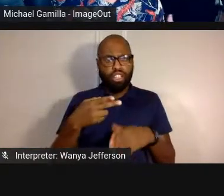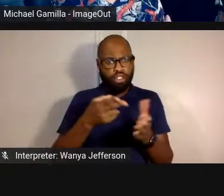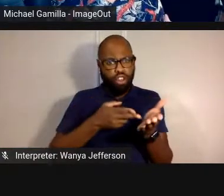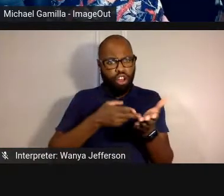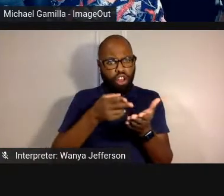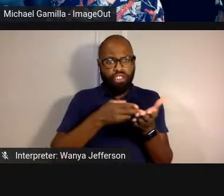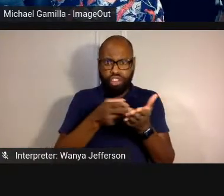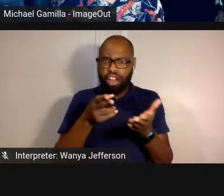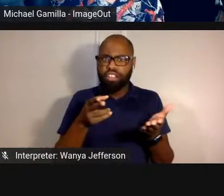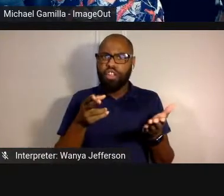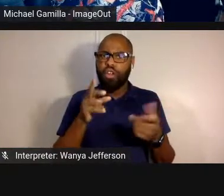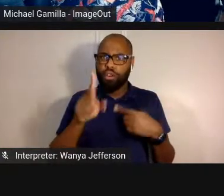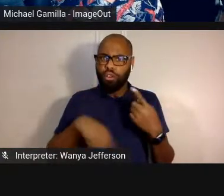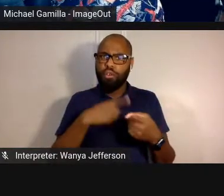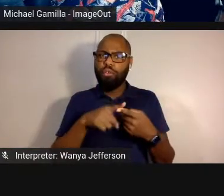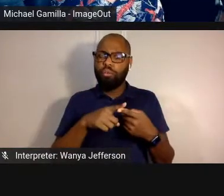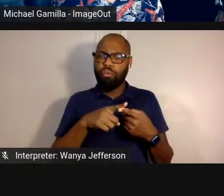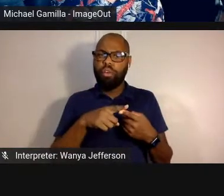when they have,